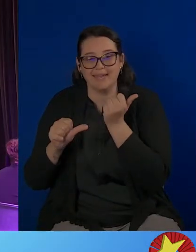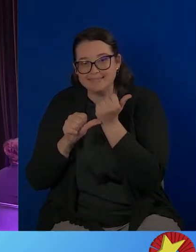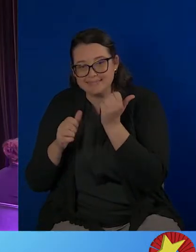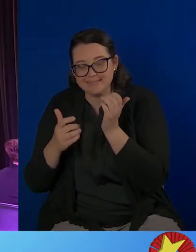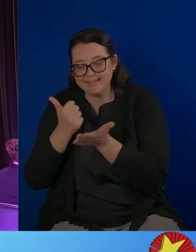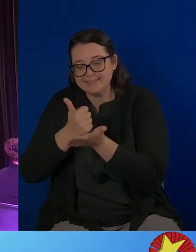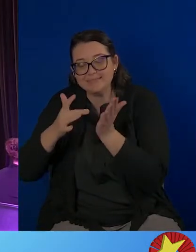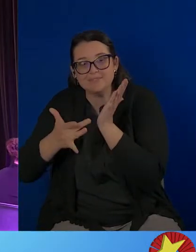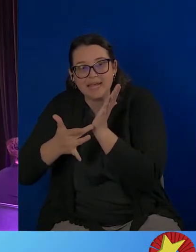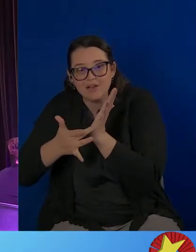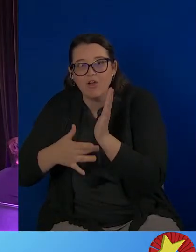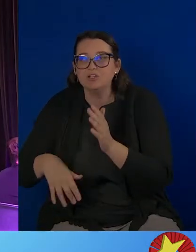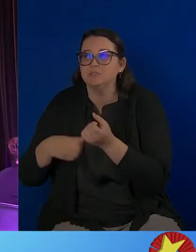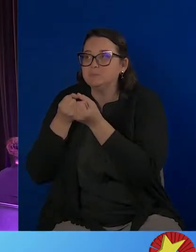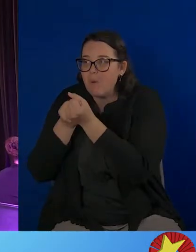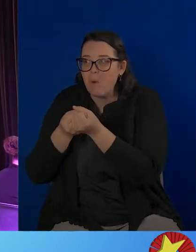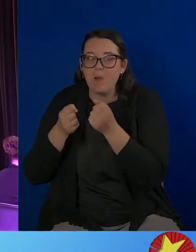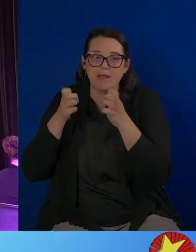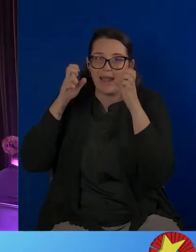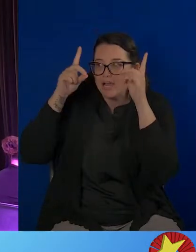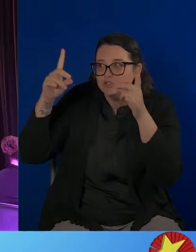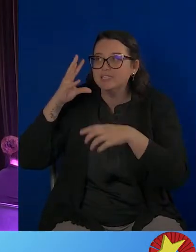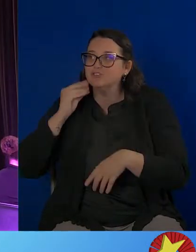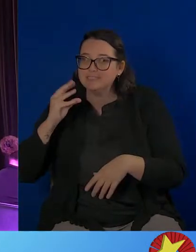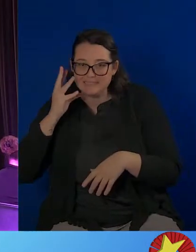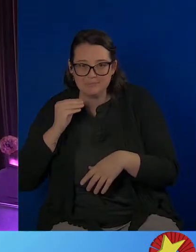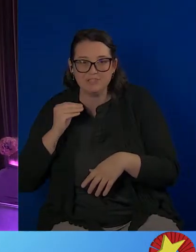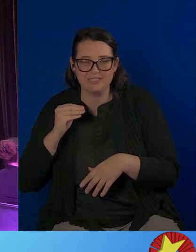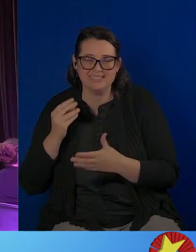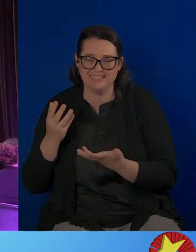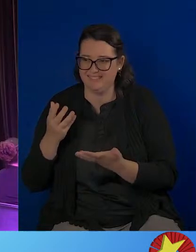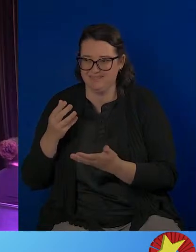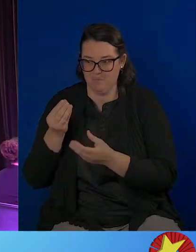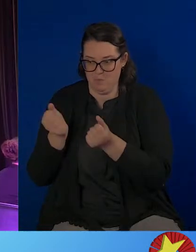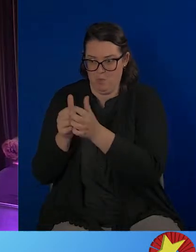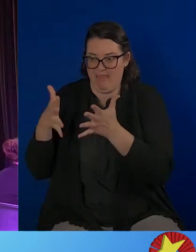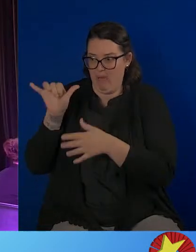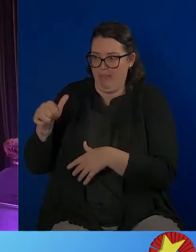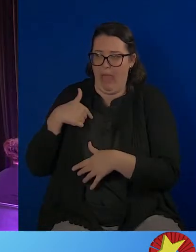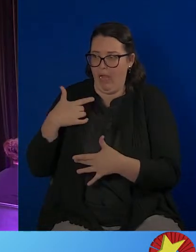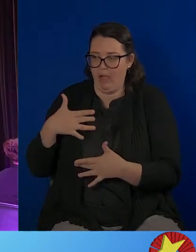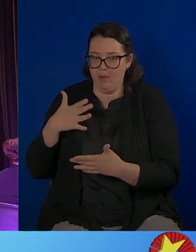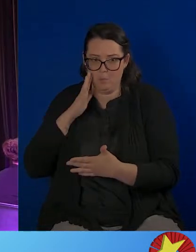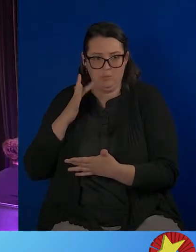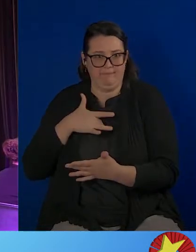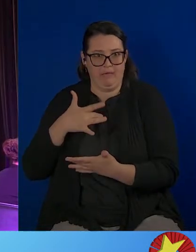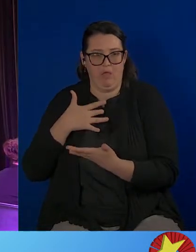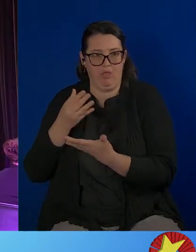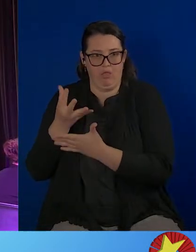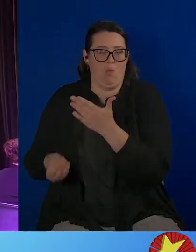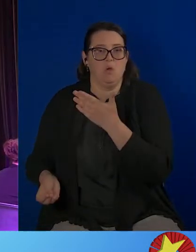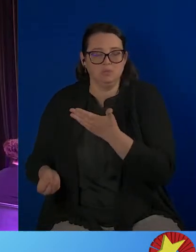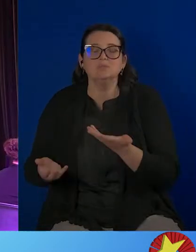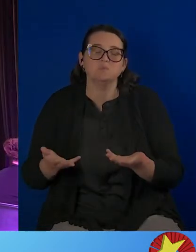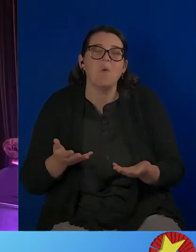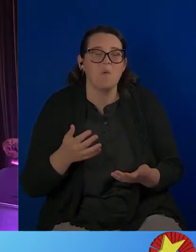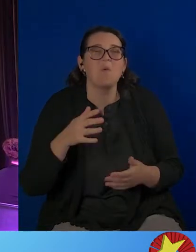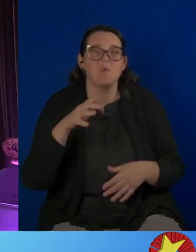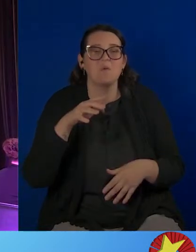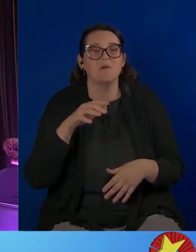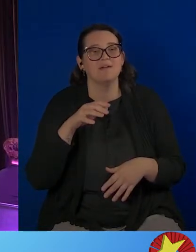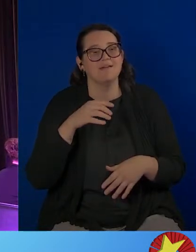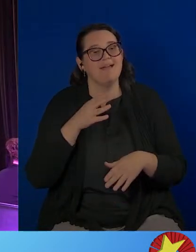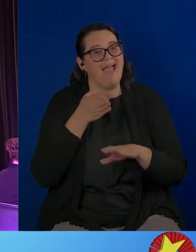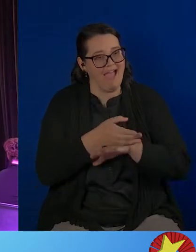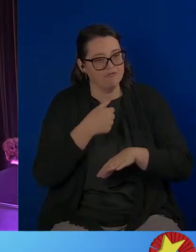the education and the experience that the teachers had. So after visiting the schools and getting a look at the